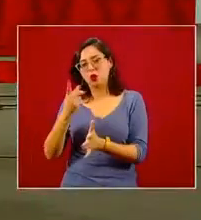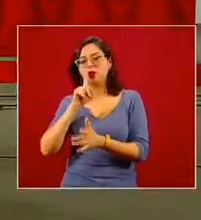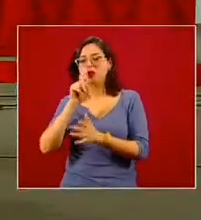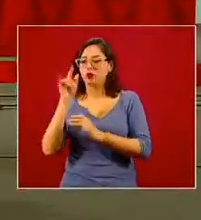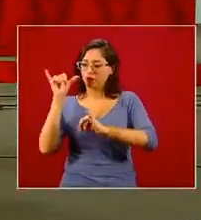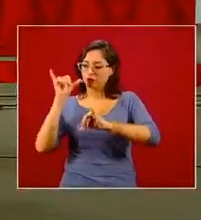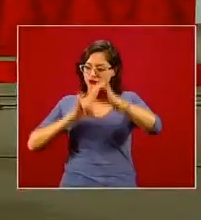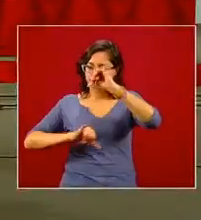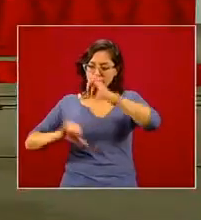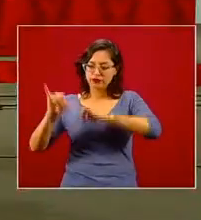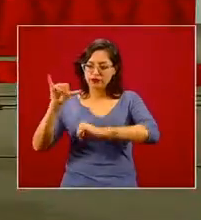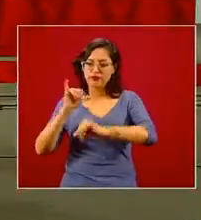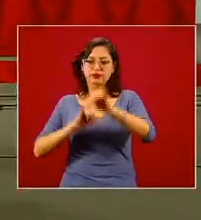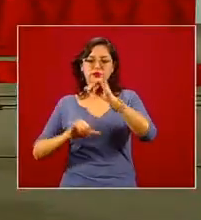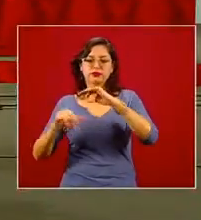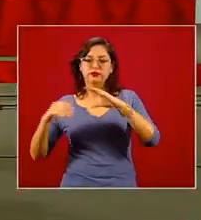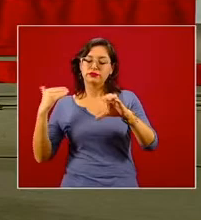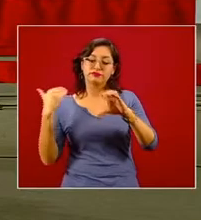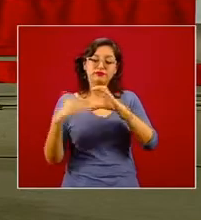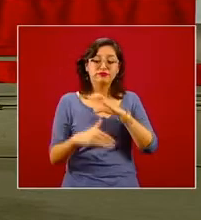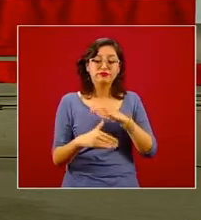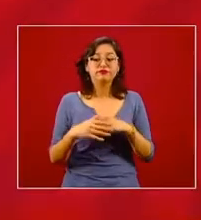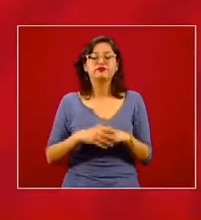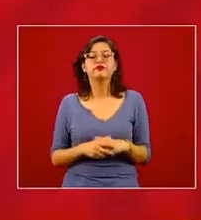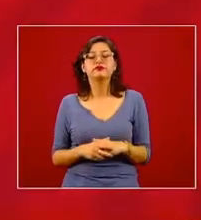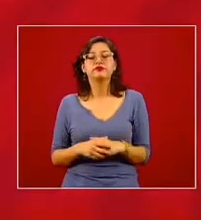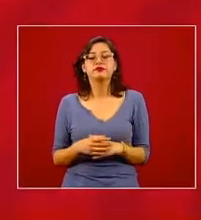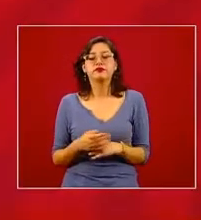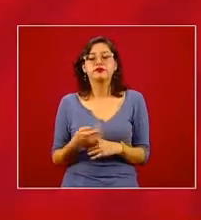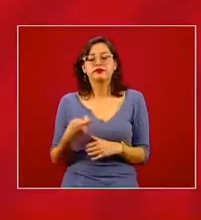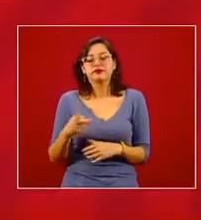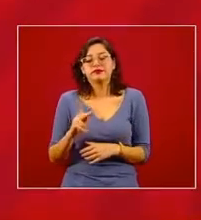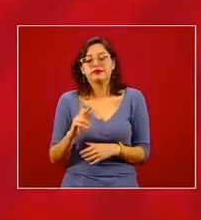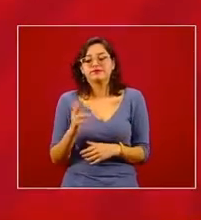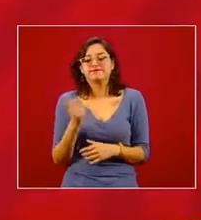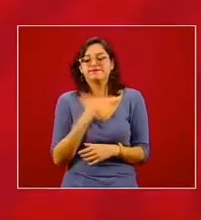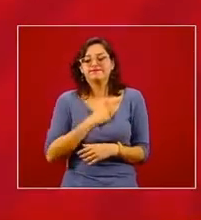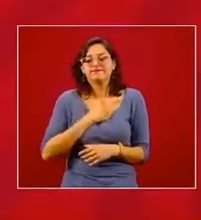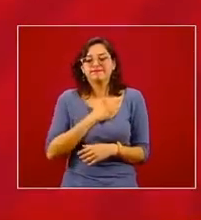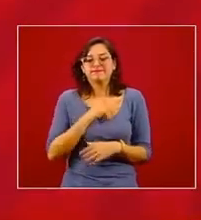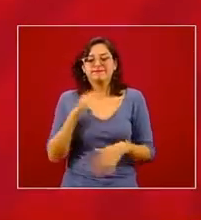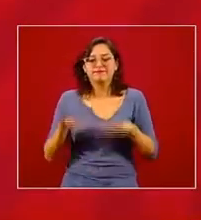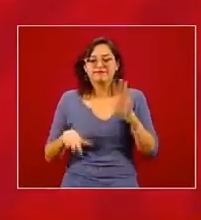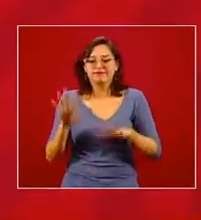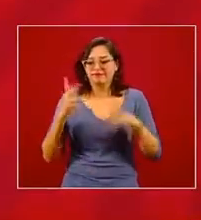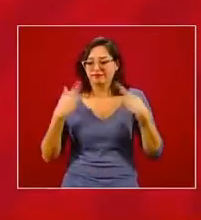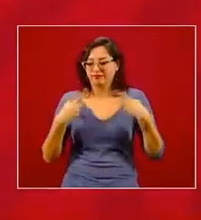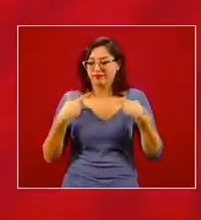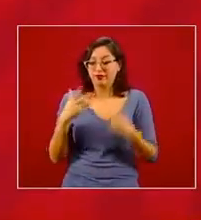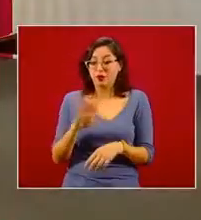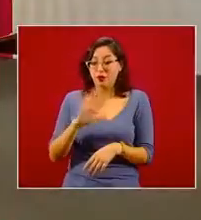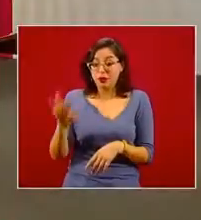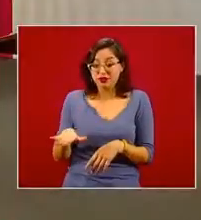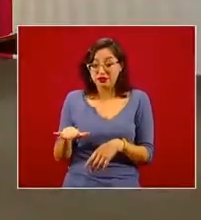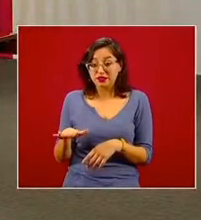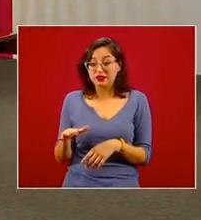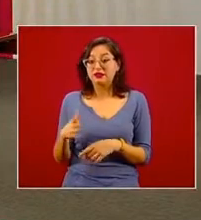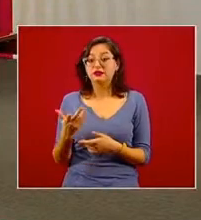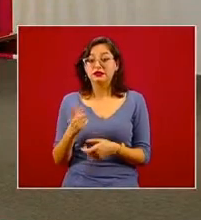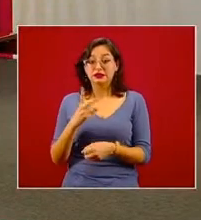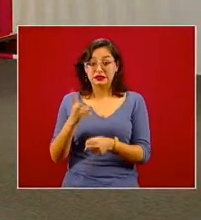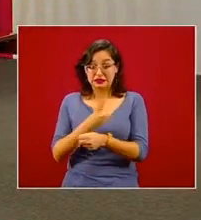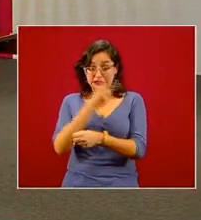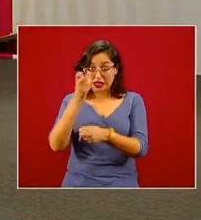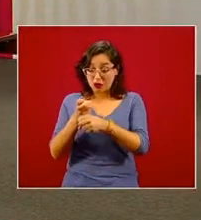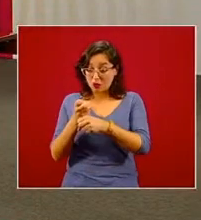vuelve a enviar. If the person can be Lamentablemente, las found personas at the que fallecen, hospital or at home, una segunda we muestra can muchas do the veces testing again ya no and es send